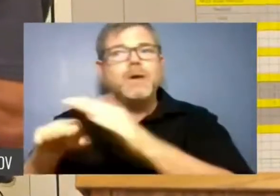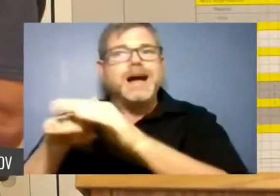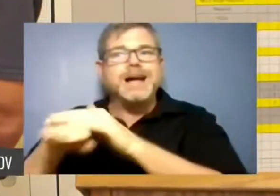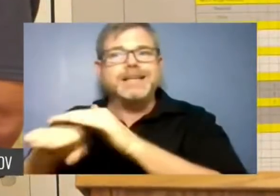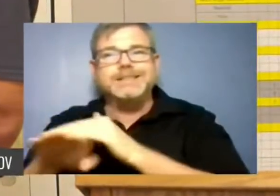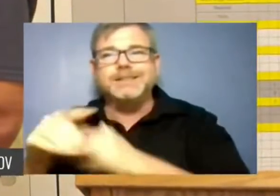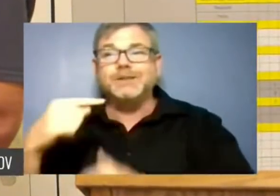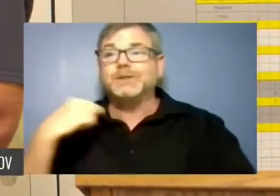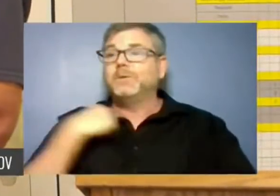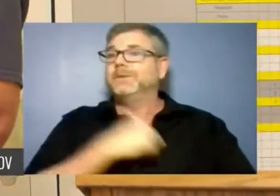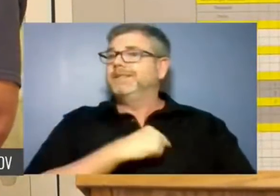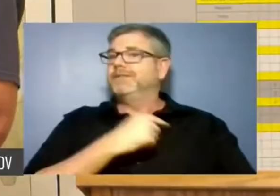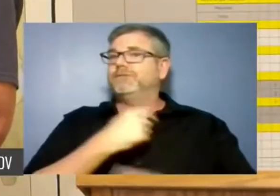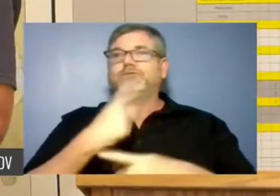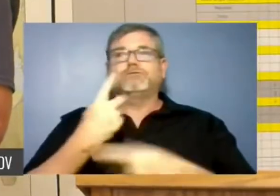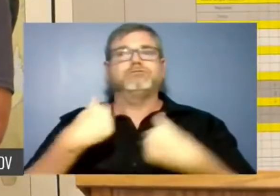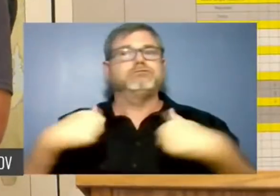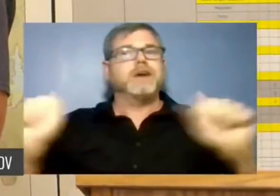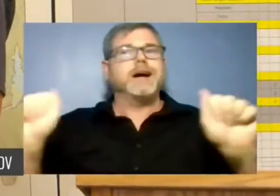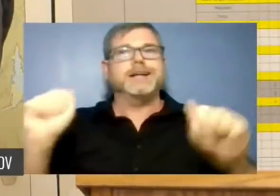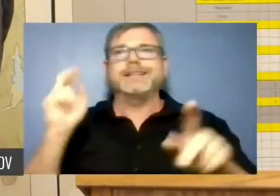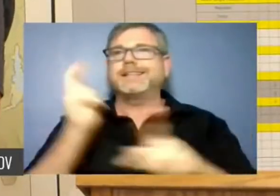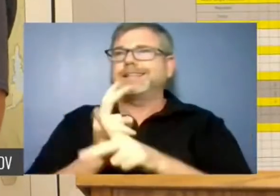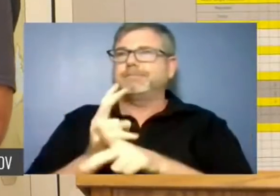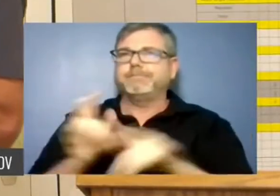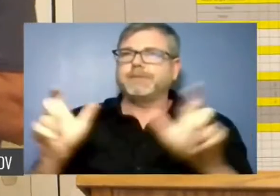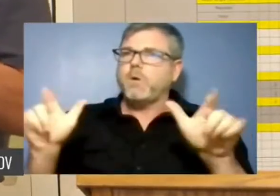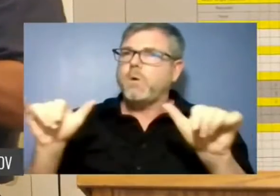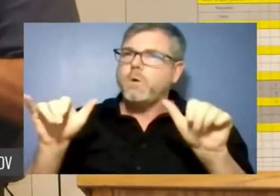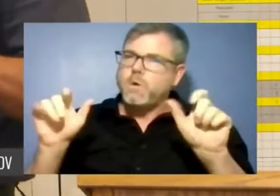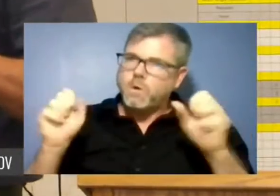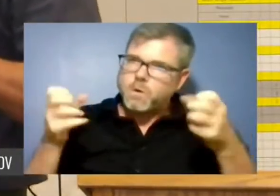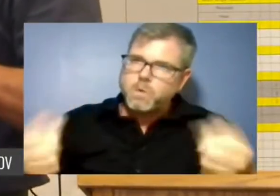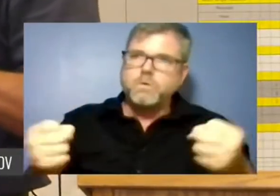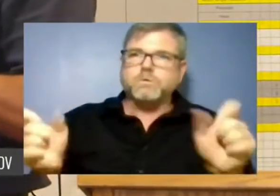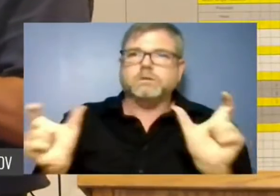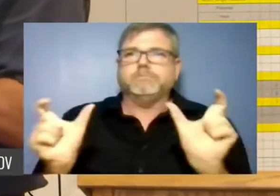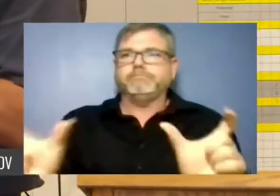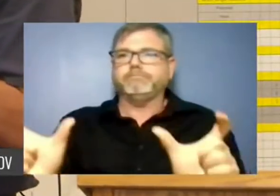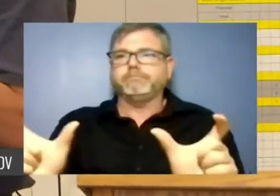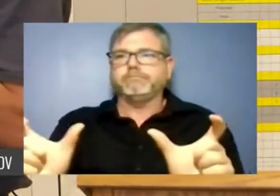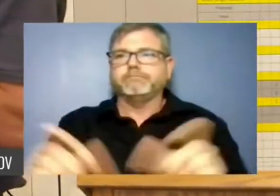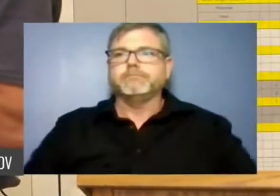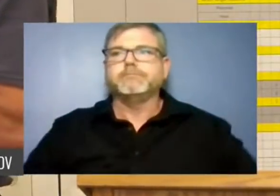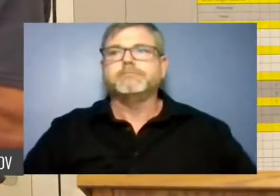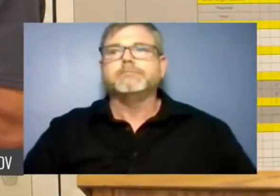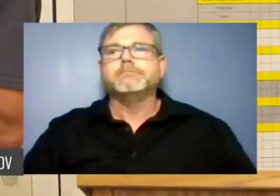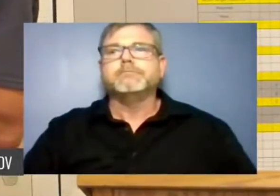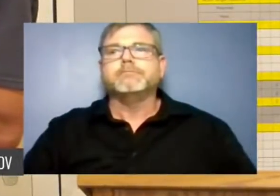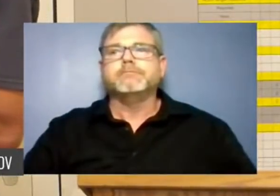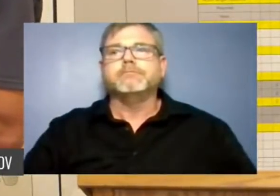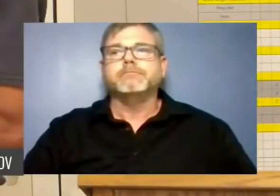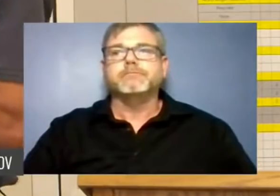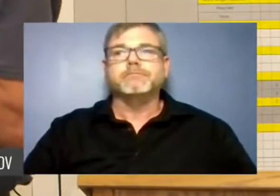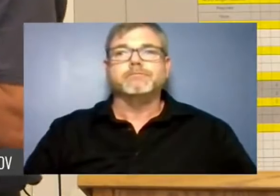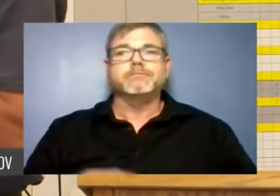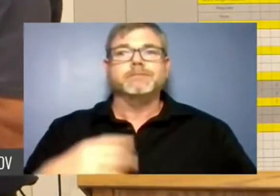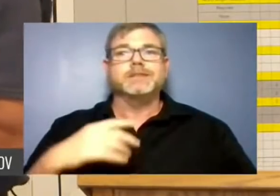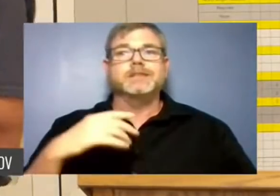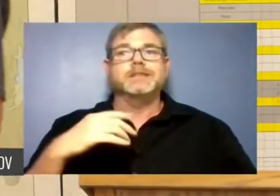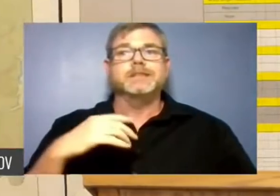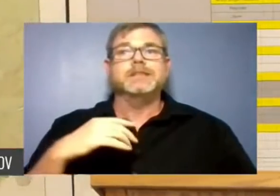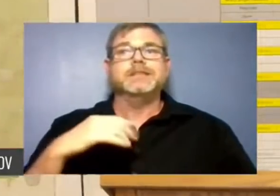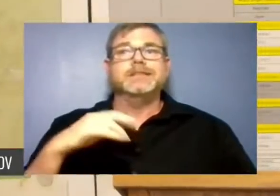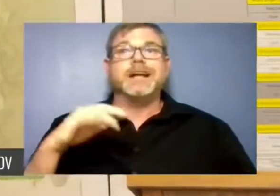it will come up the ridge, and we'll be ready to prepare. We'll be prepared for it based upon the actions that we have been taking as a defensive measure up here. As